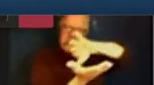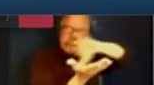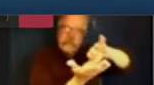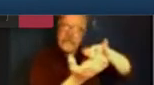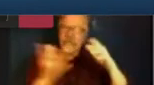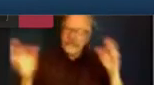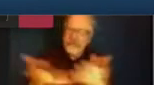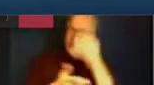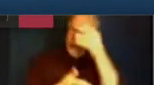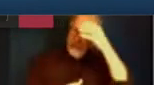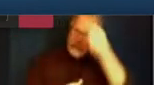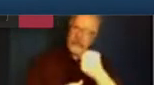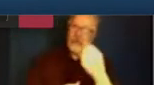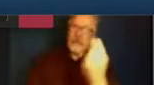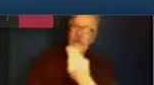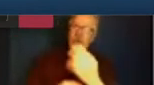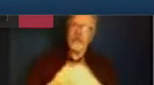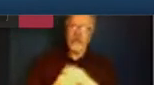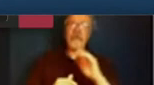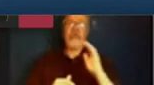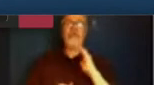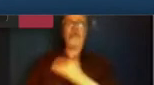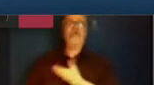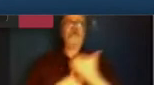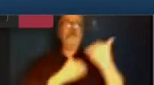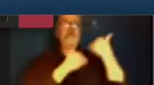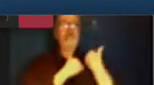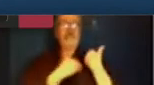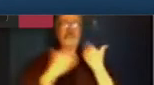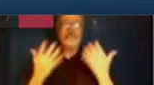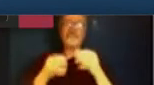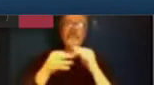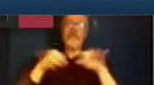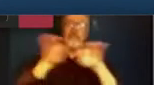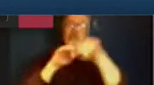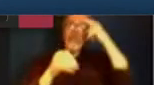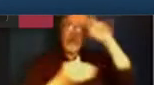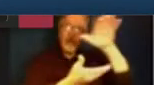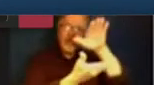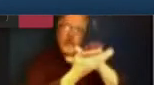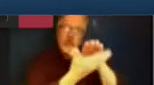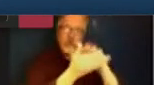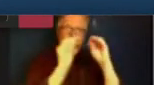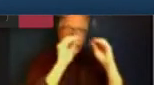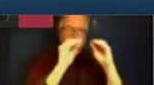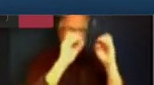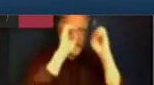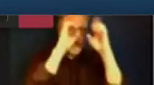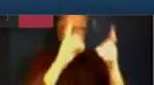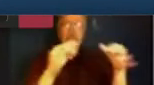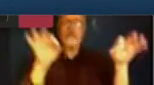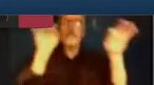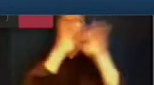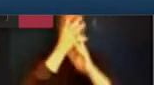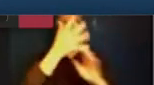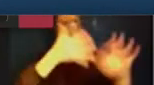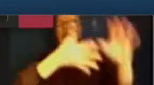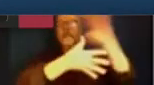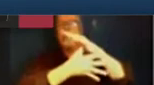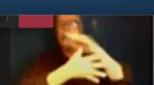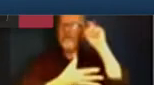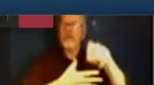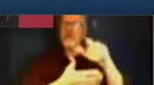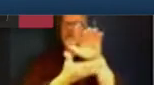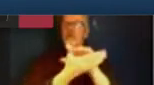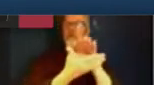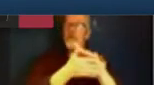duty is education of our children. And we think this approach, starting with keeping our schools open, is consistent with